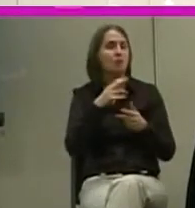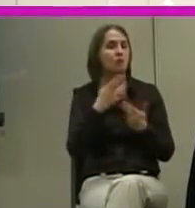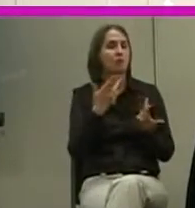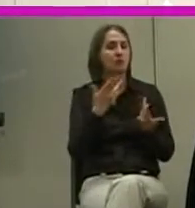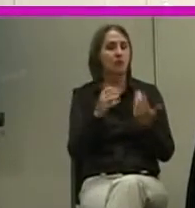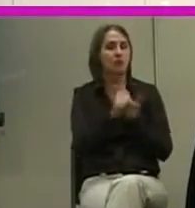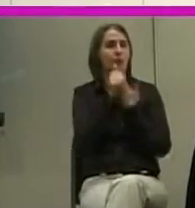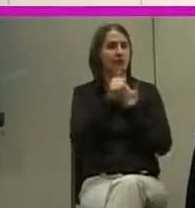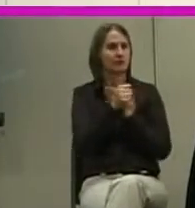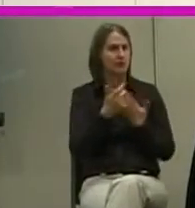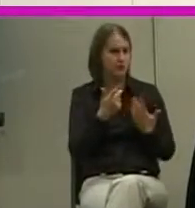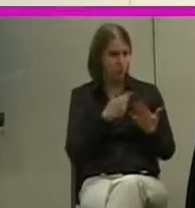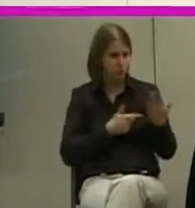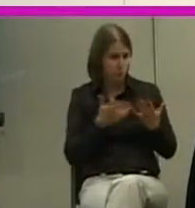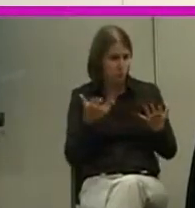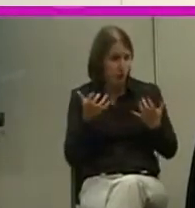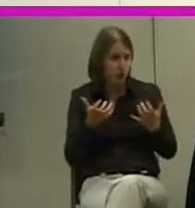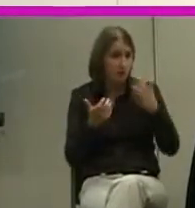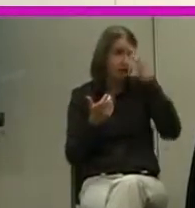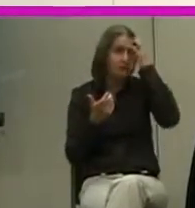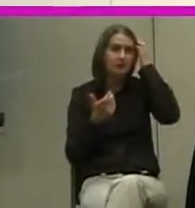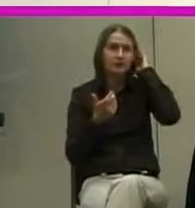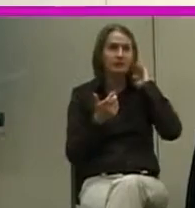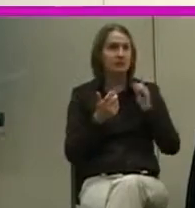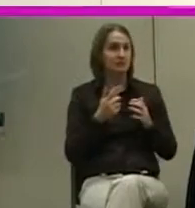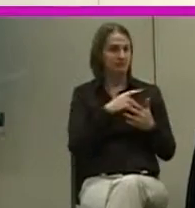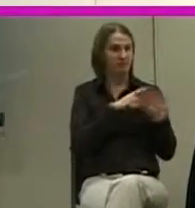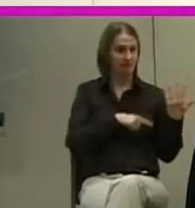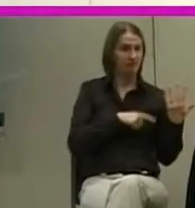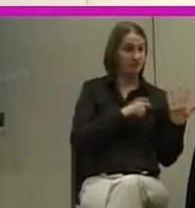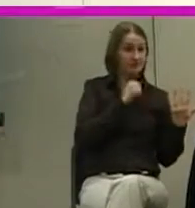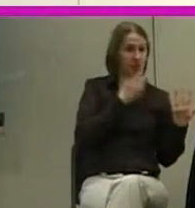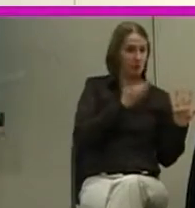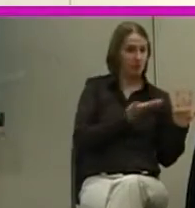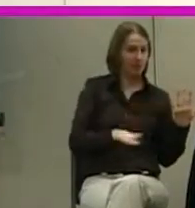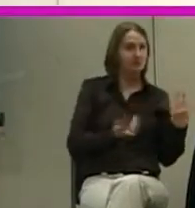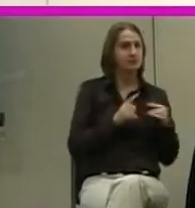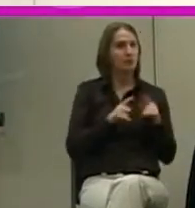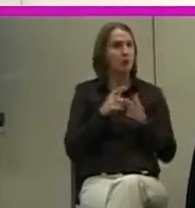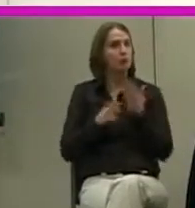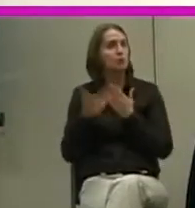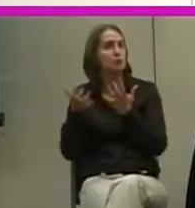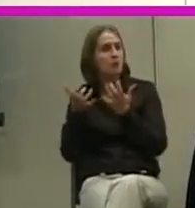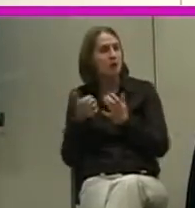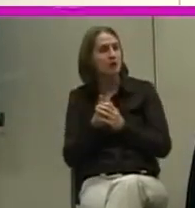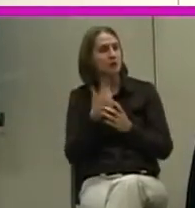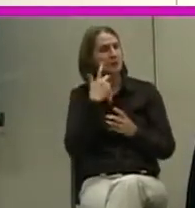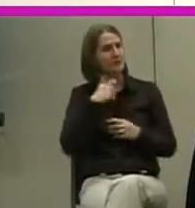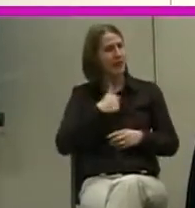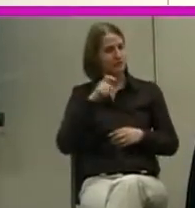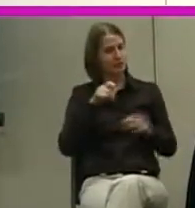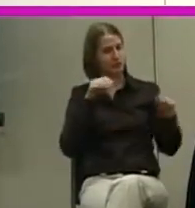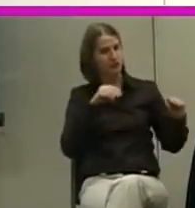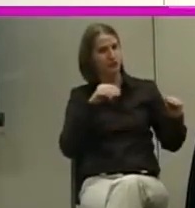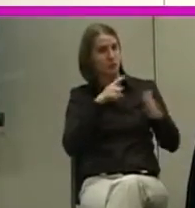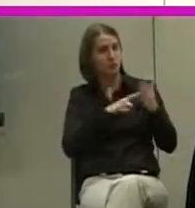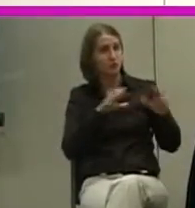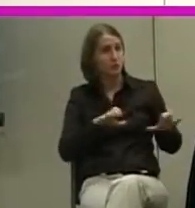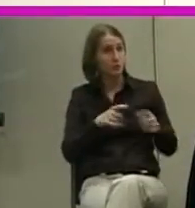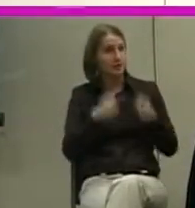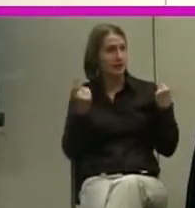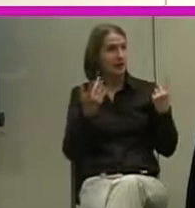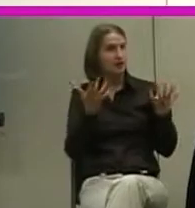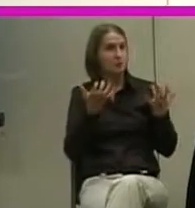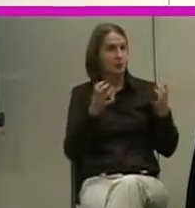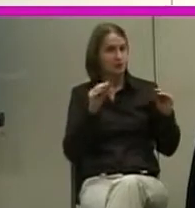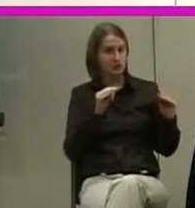you want them to do? I agree those are all not good things. What do you want? Because I've got to teach them what to do instead, and I don't want to teach them to